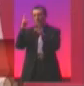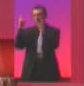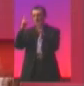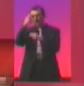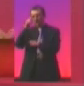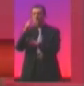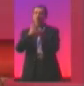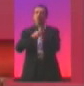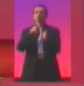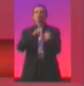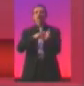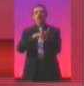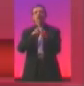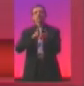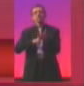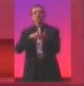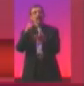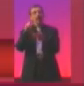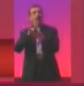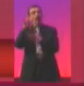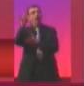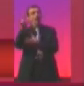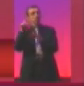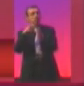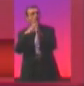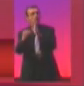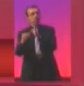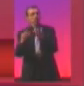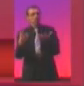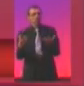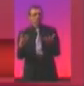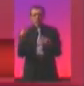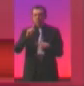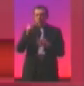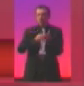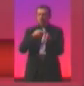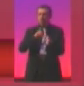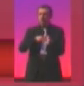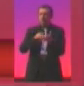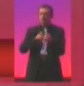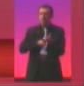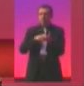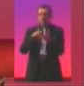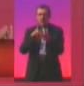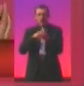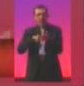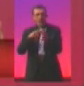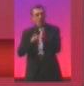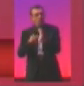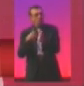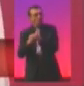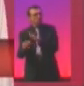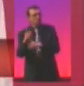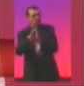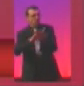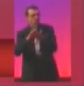Ryanair model of public services. What is the Ryanair model of public services, Conference? Lots